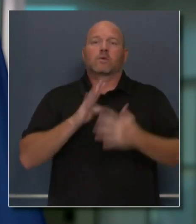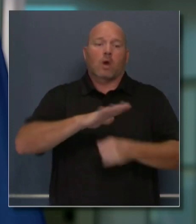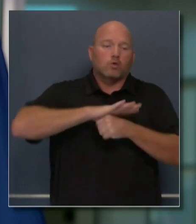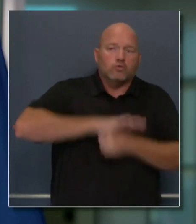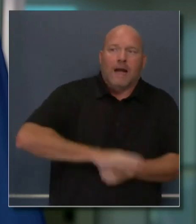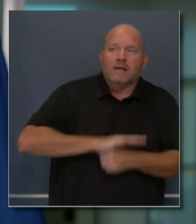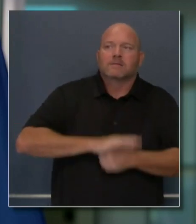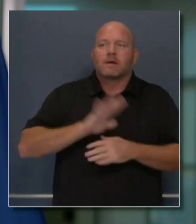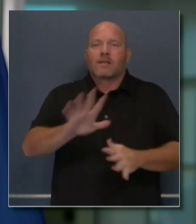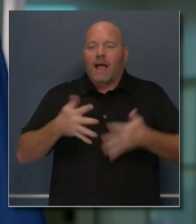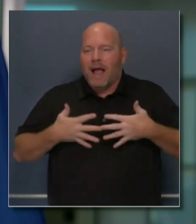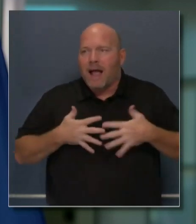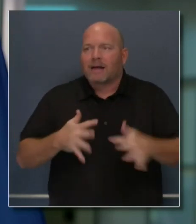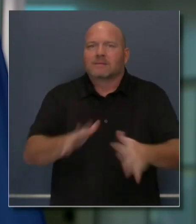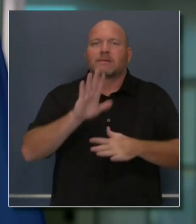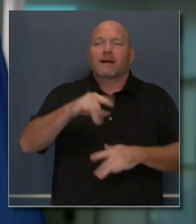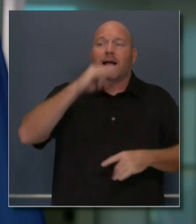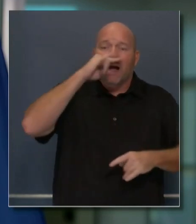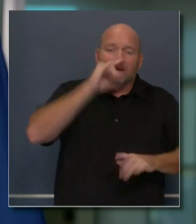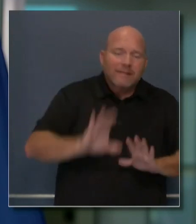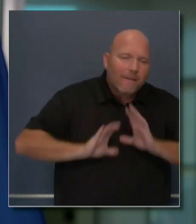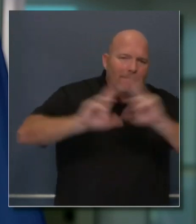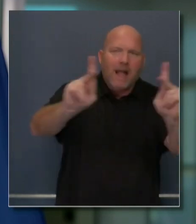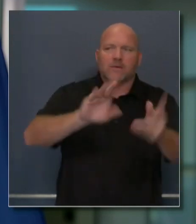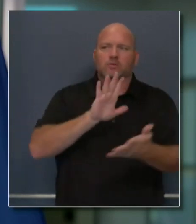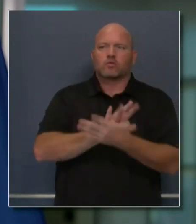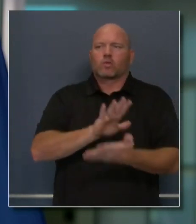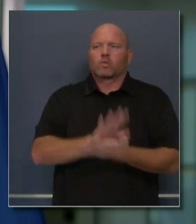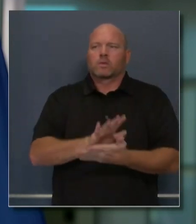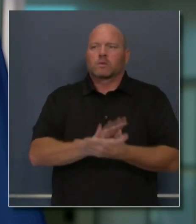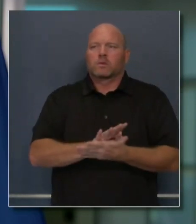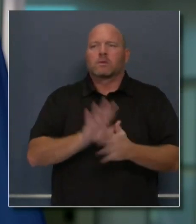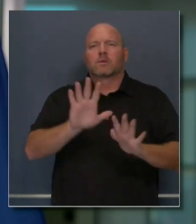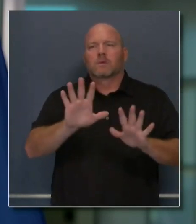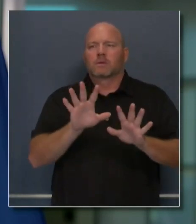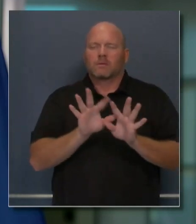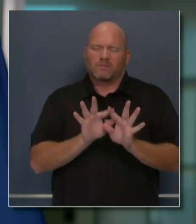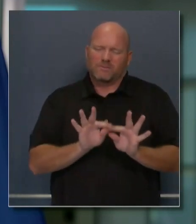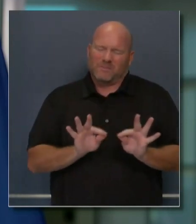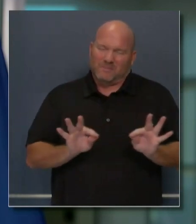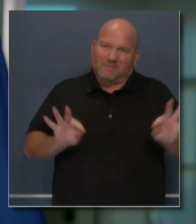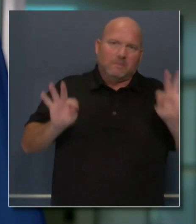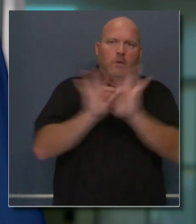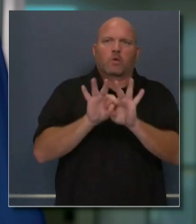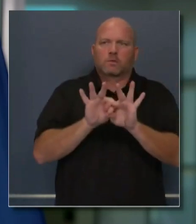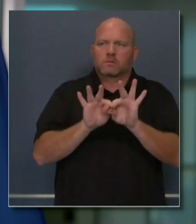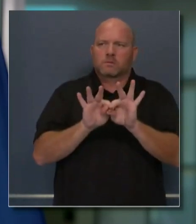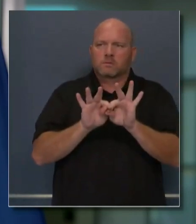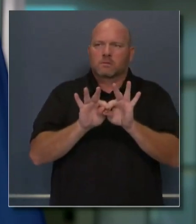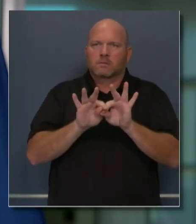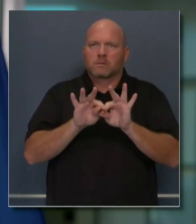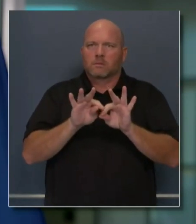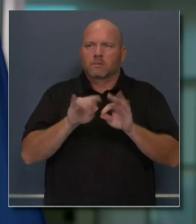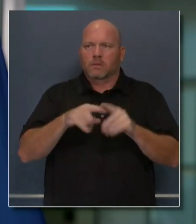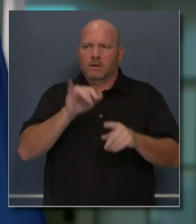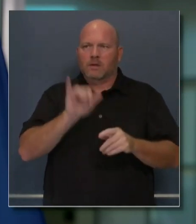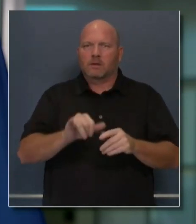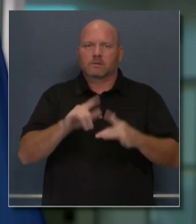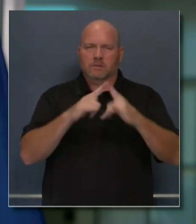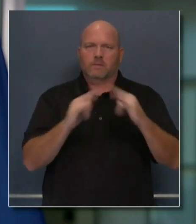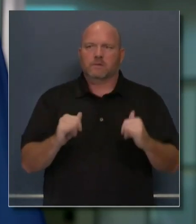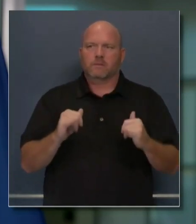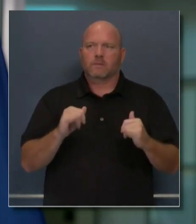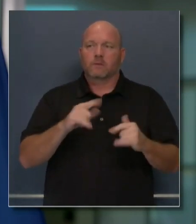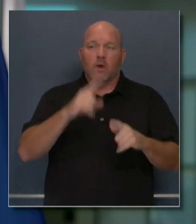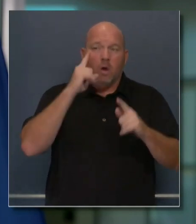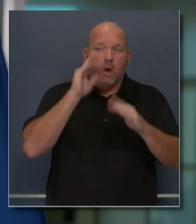and getting our kids back in-person learning, and the incredible importance that we place on all of that at the same time. And so hope that gives you a